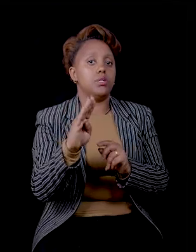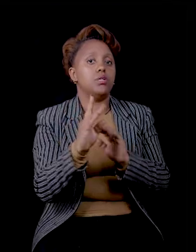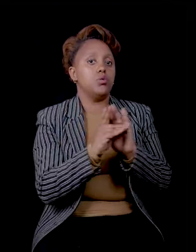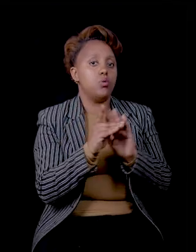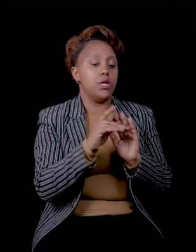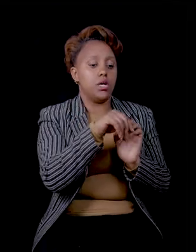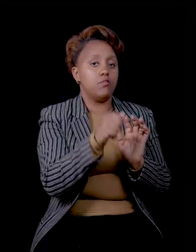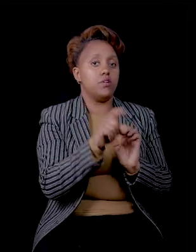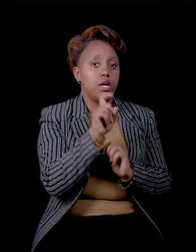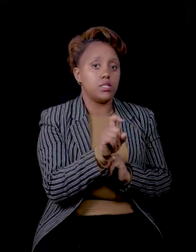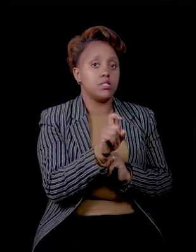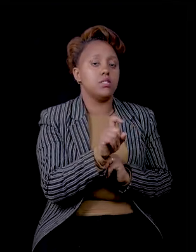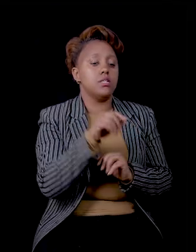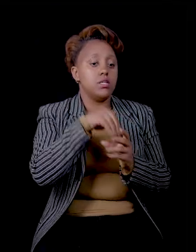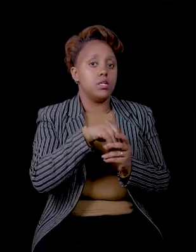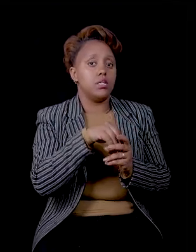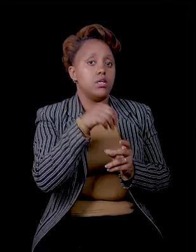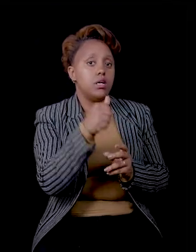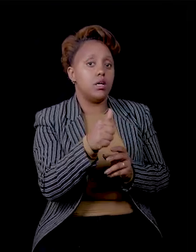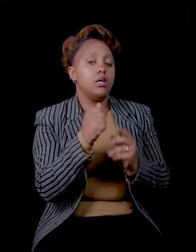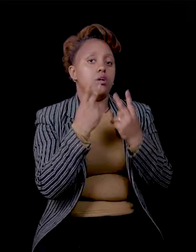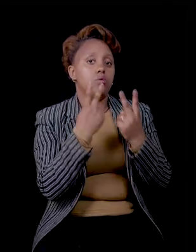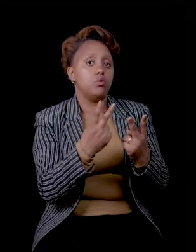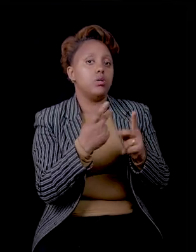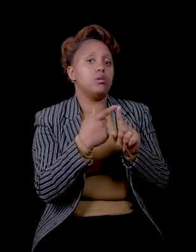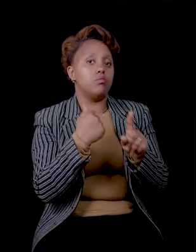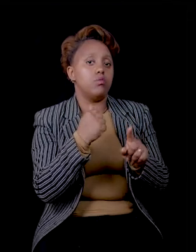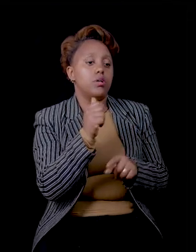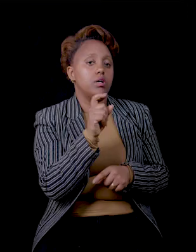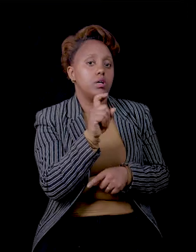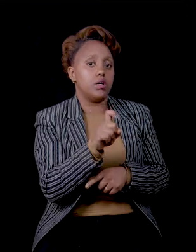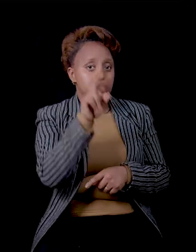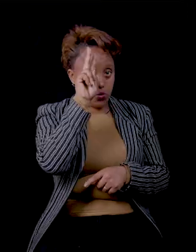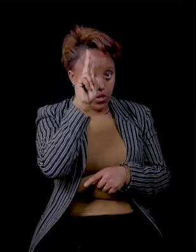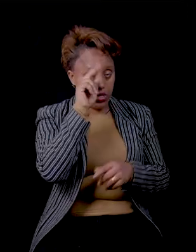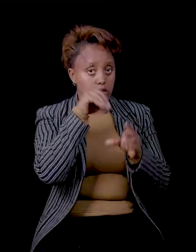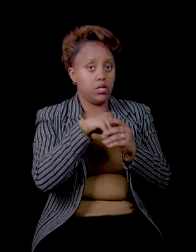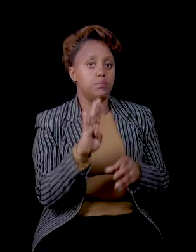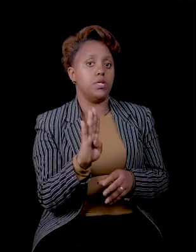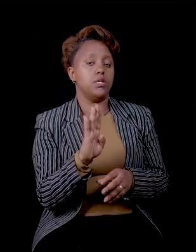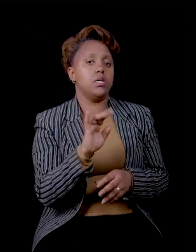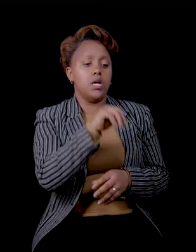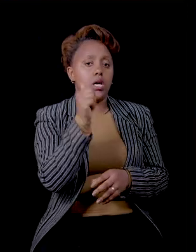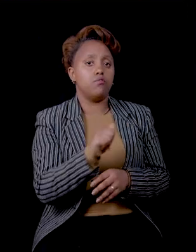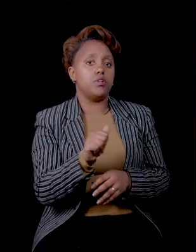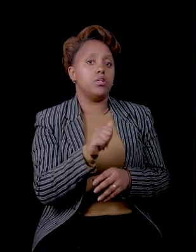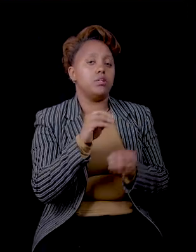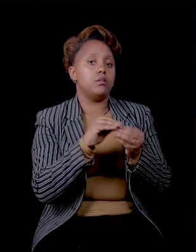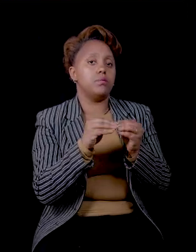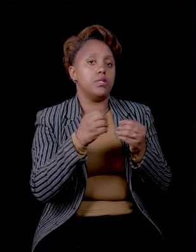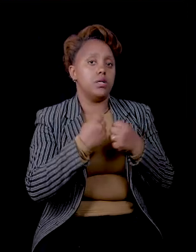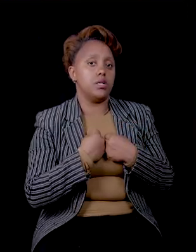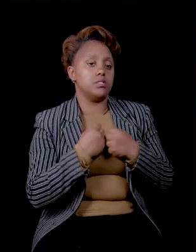domain, for every x in A, we are looking for x squared in B. And every number